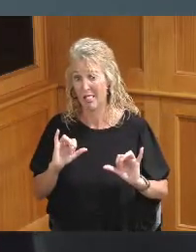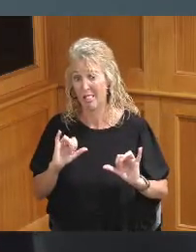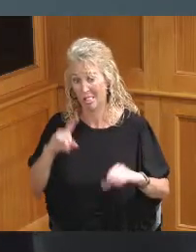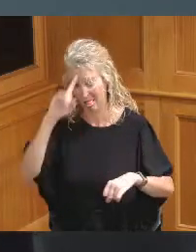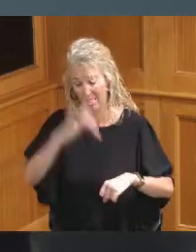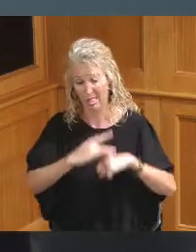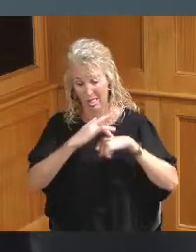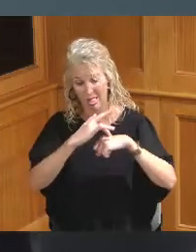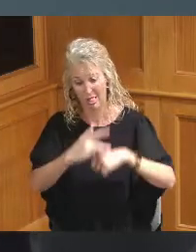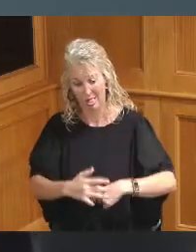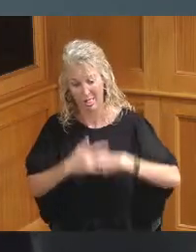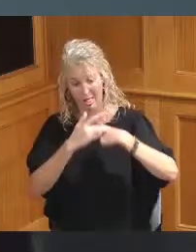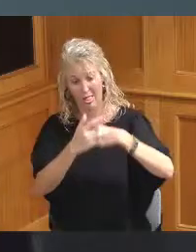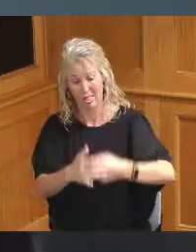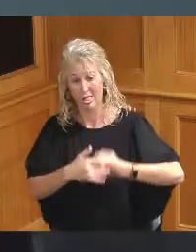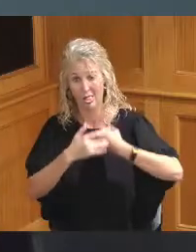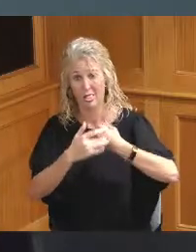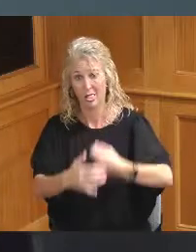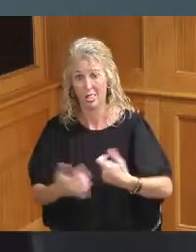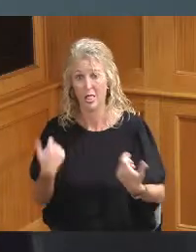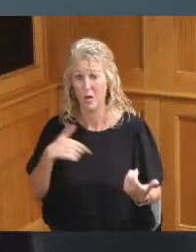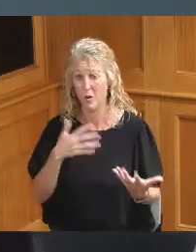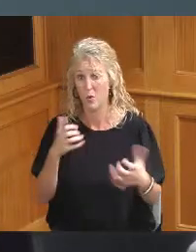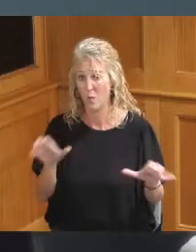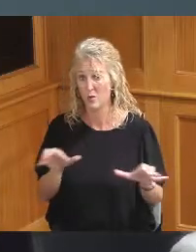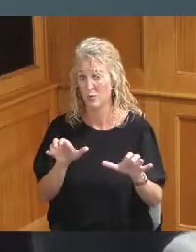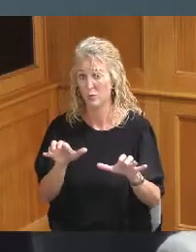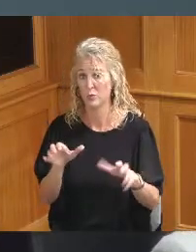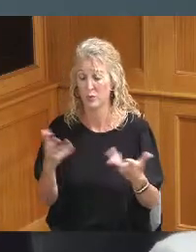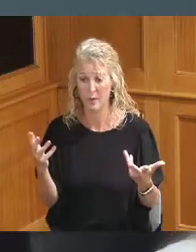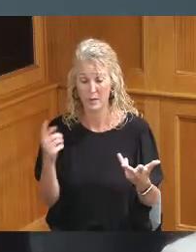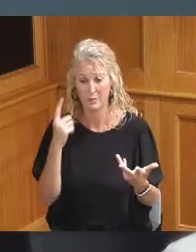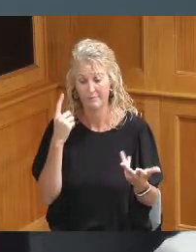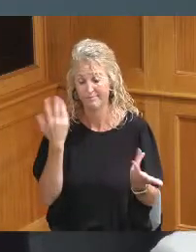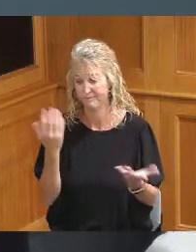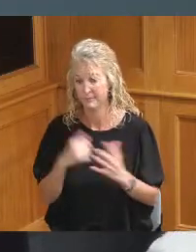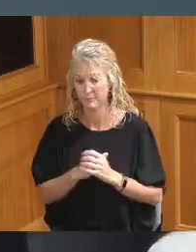to death? I mean, is this something we want to do? I mean, we